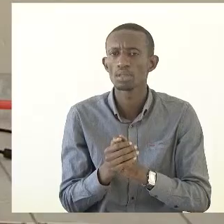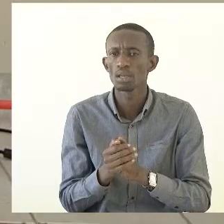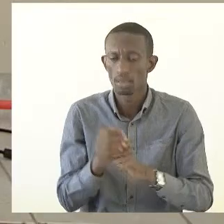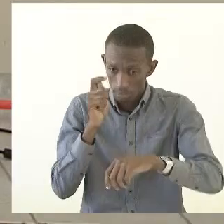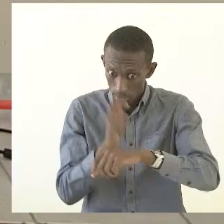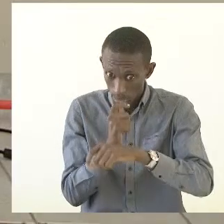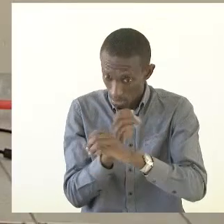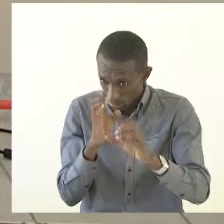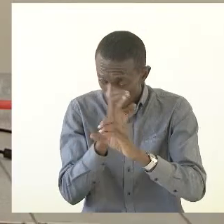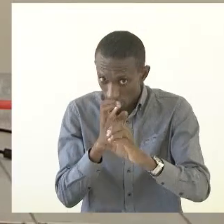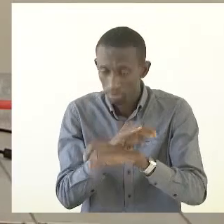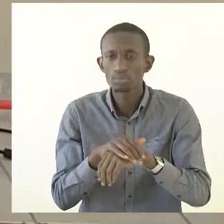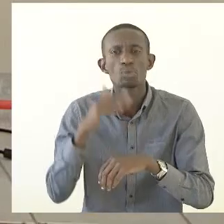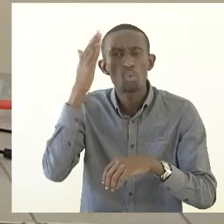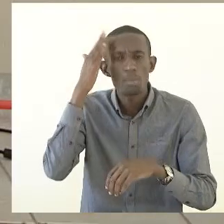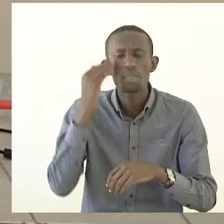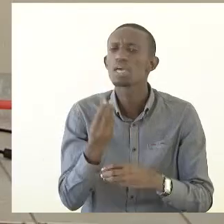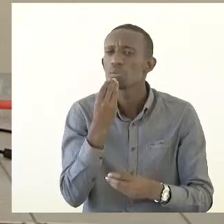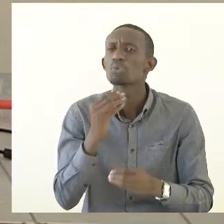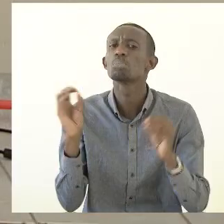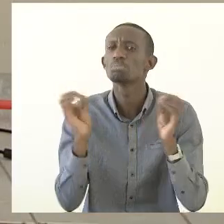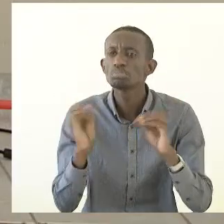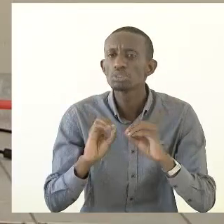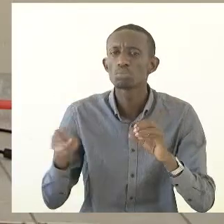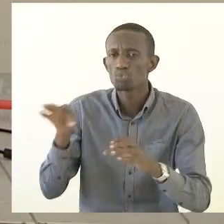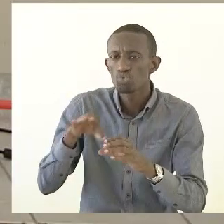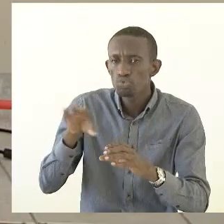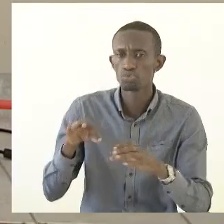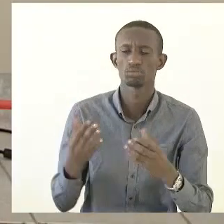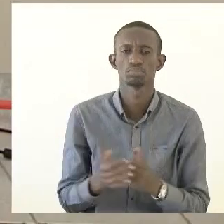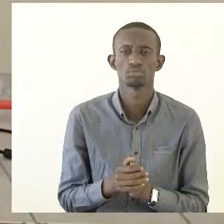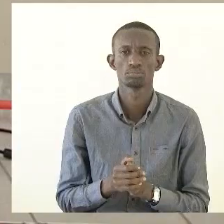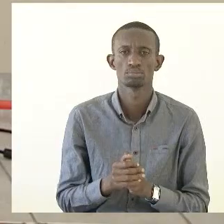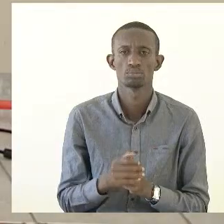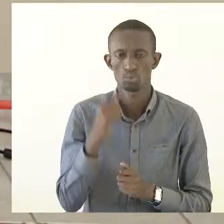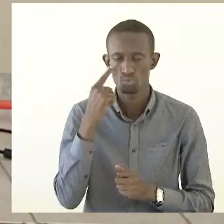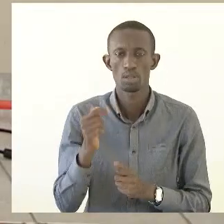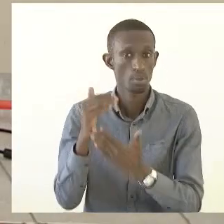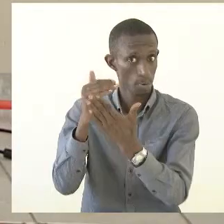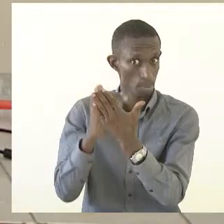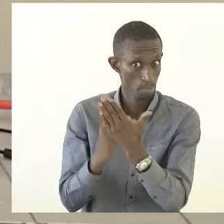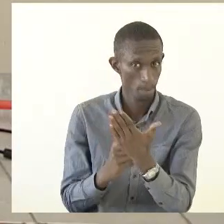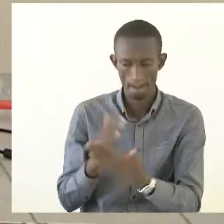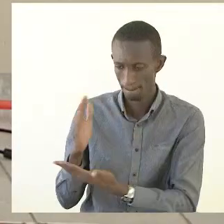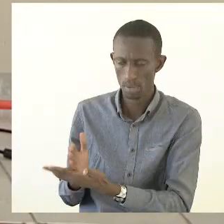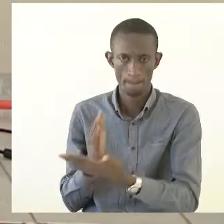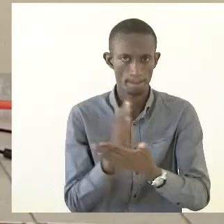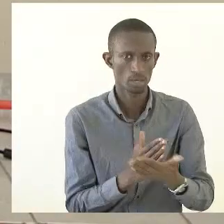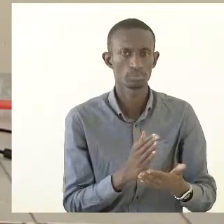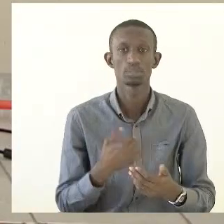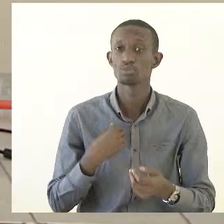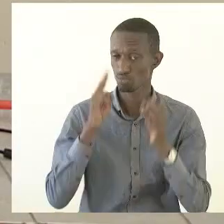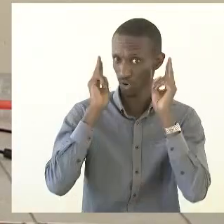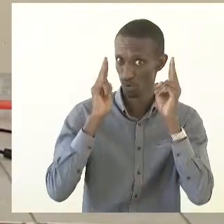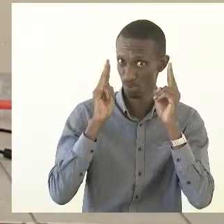proteins. We did a practical lesson. We are going to go through the theoretical part of it. I hope everybody, you have a